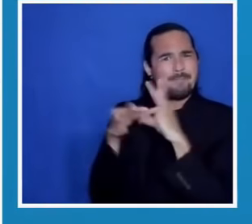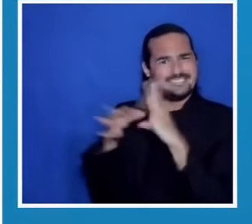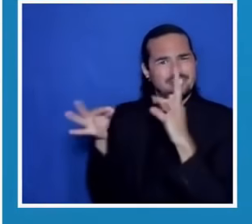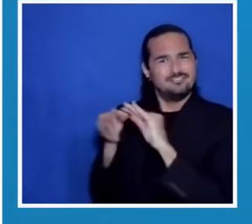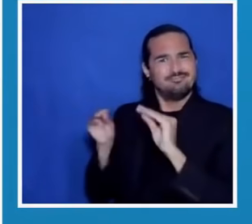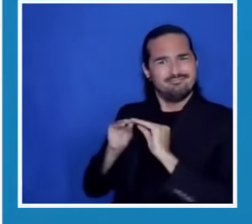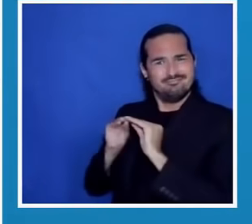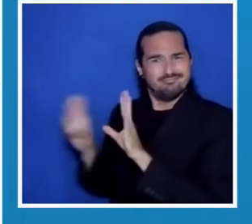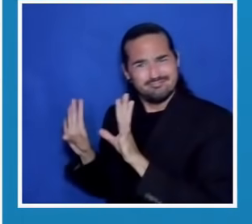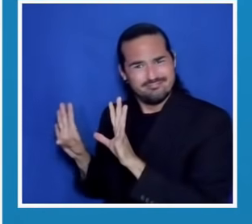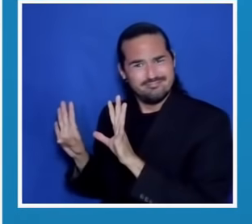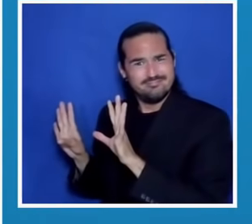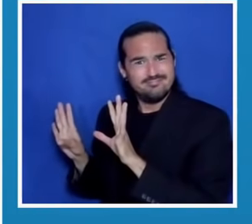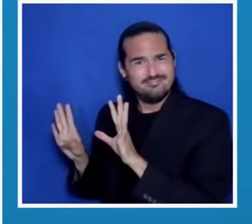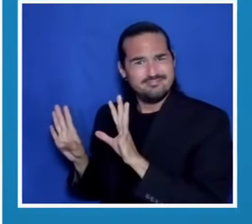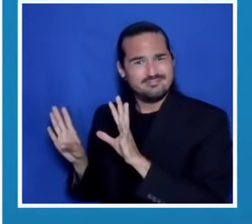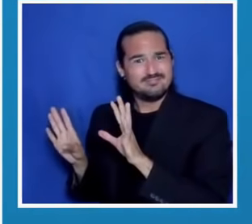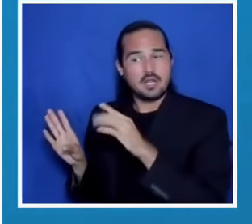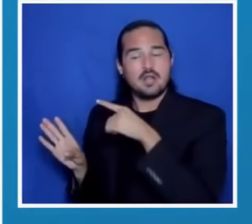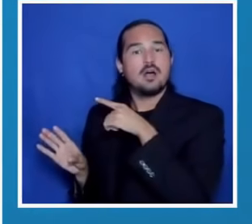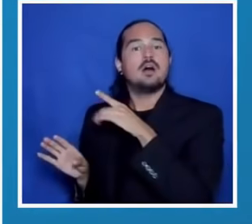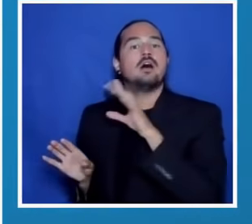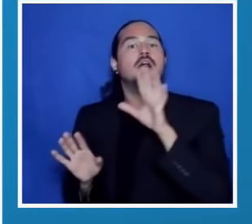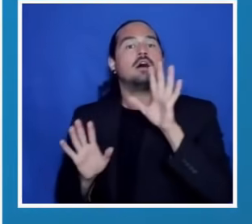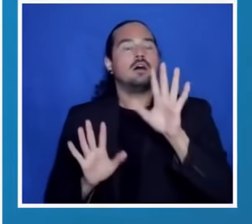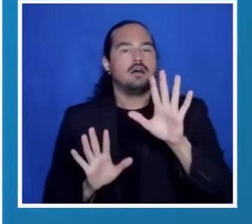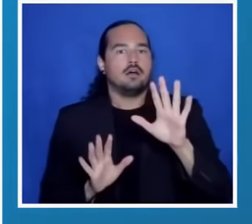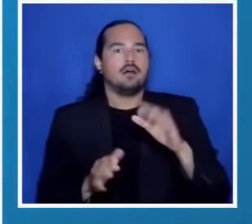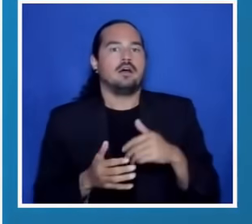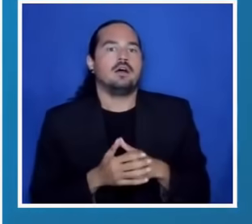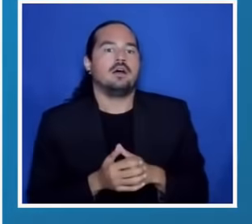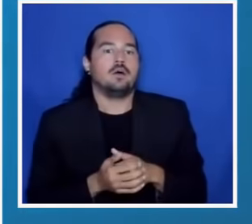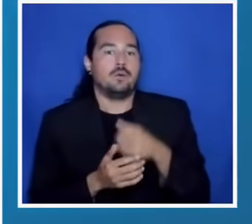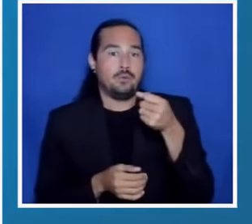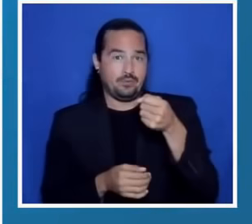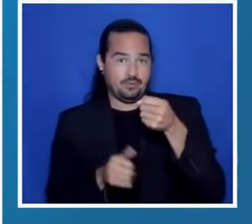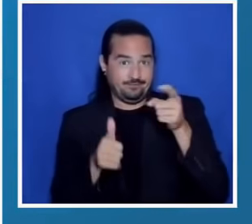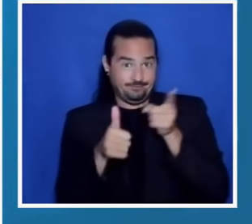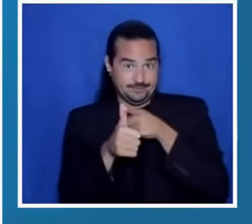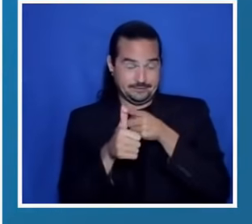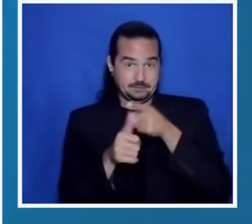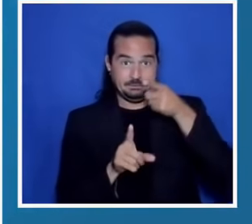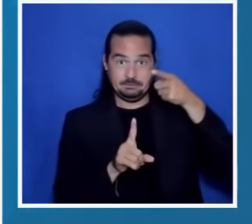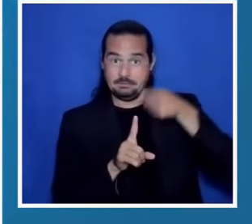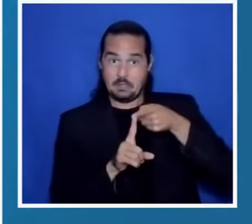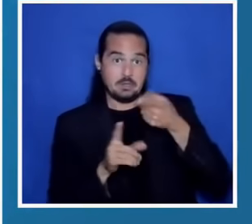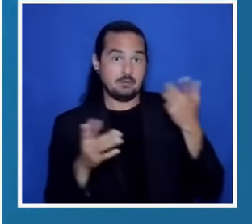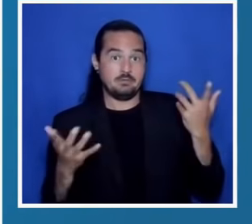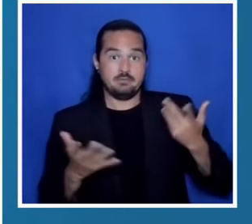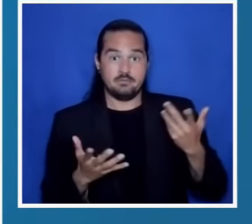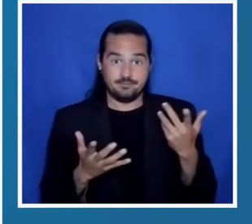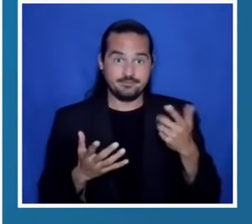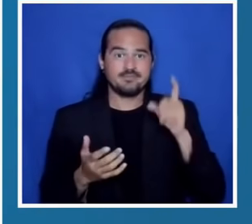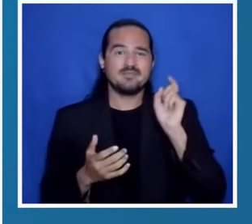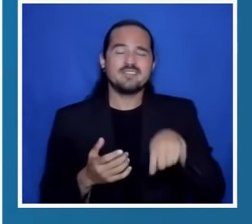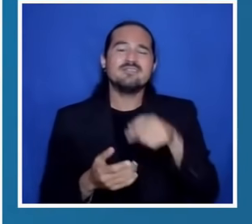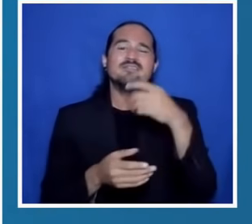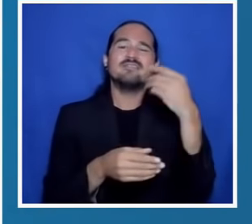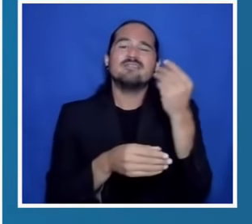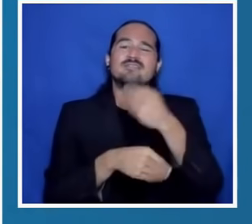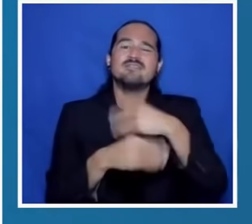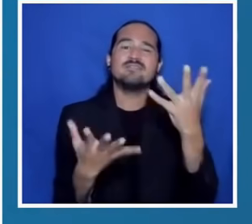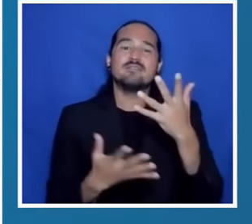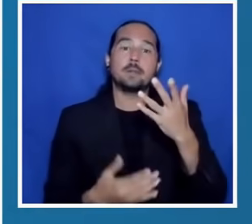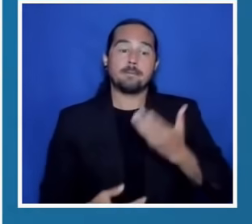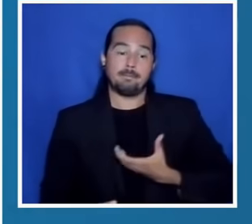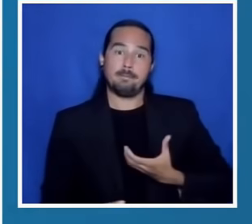because it needs to be said. I just heard the mayor speak, and I couldn't be more proud of the mayor and remarkable U.S. senator